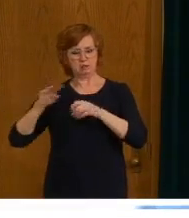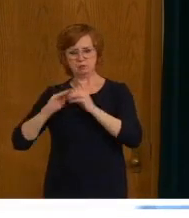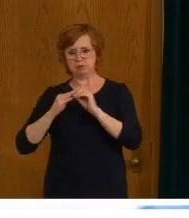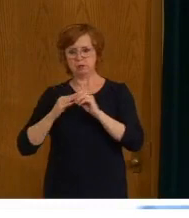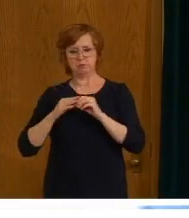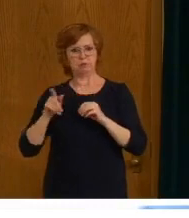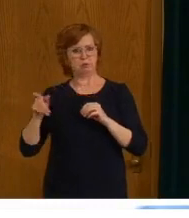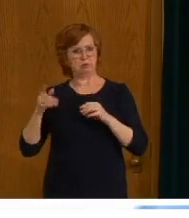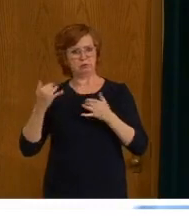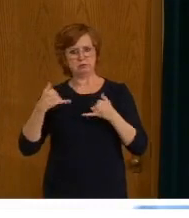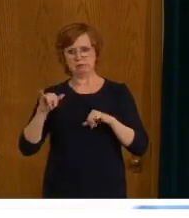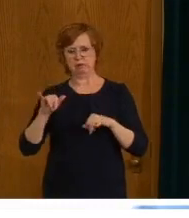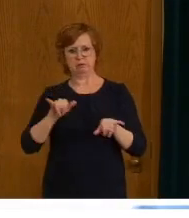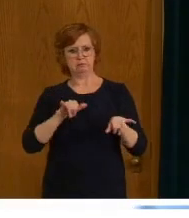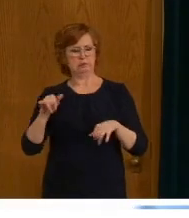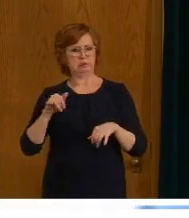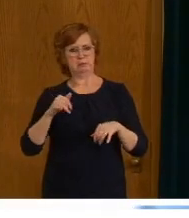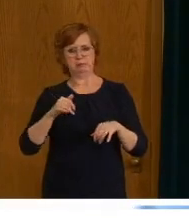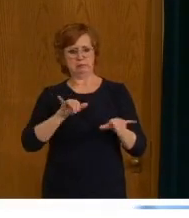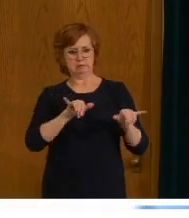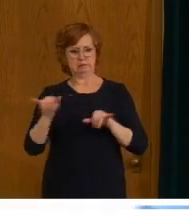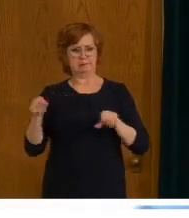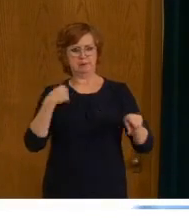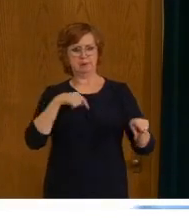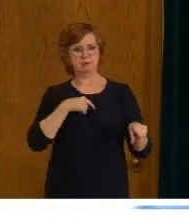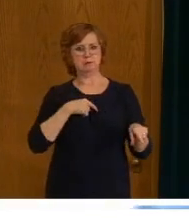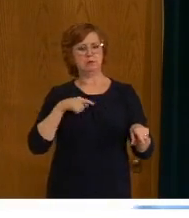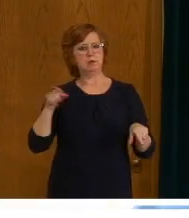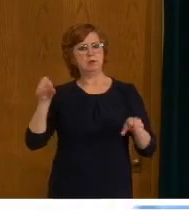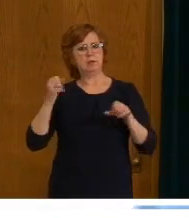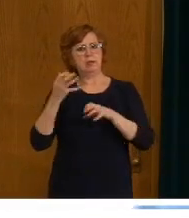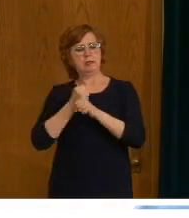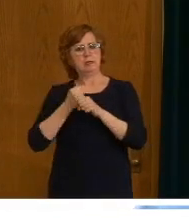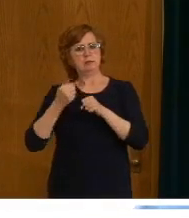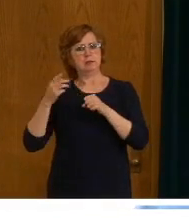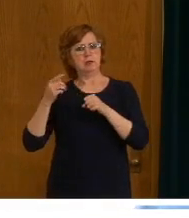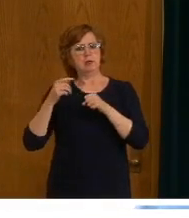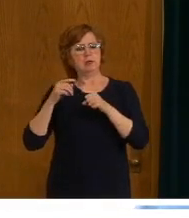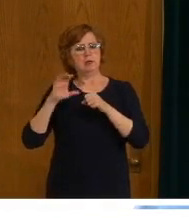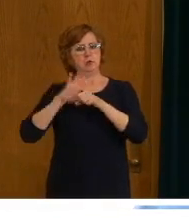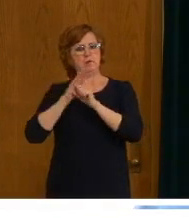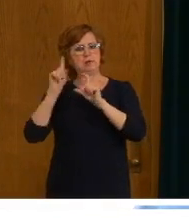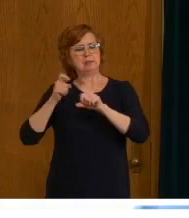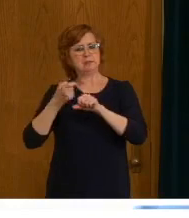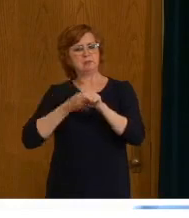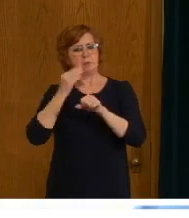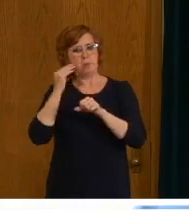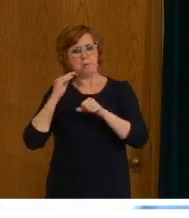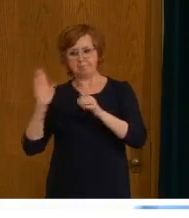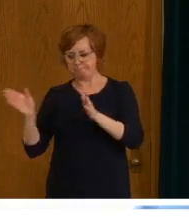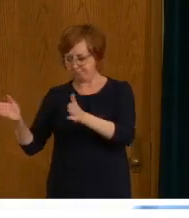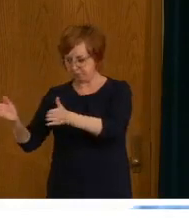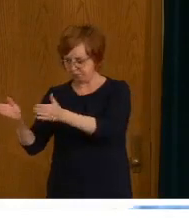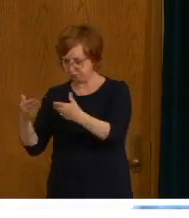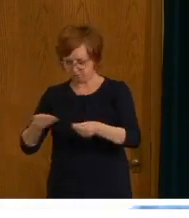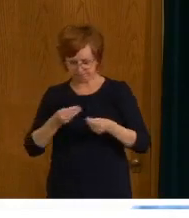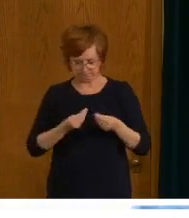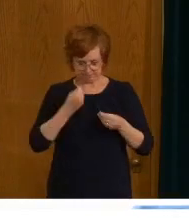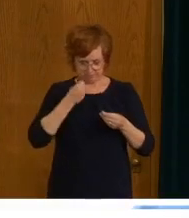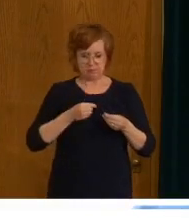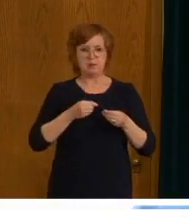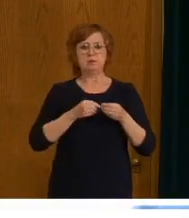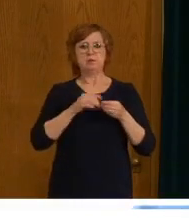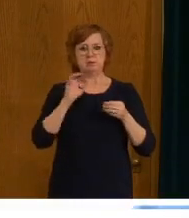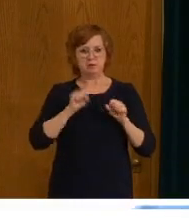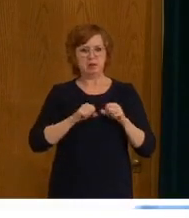the National Health Service a test that they can do at home, and then re-enter the information on a database. So I